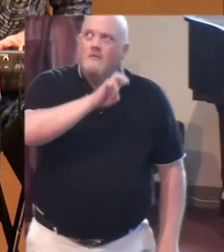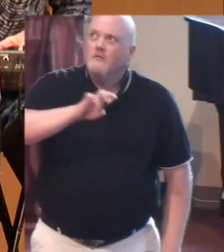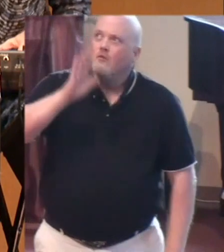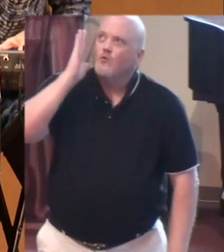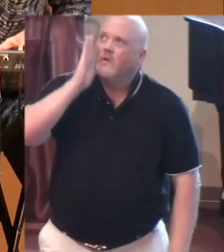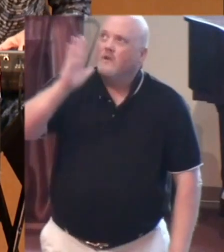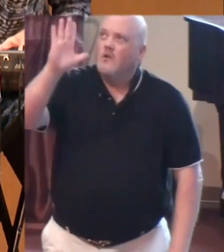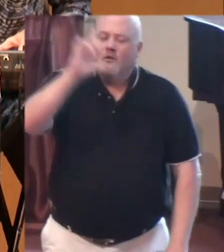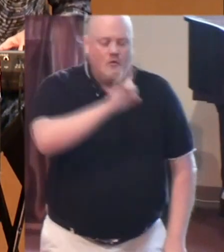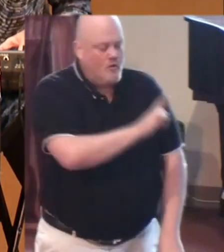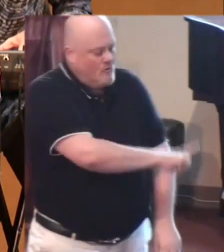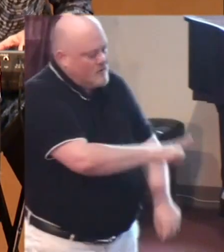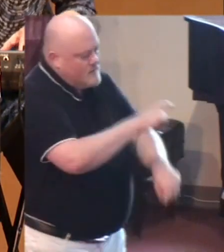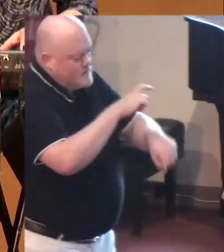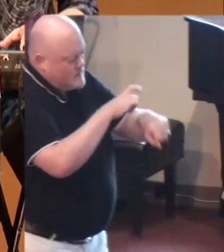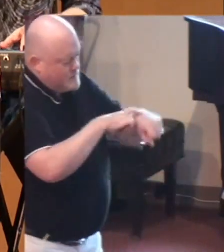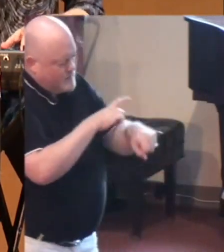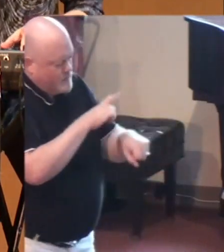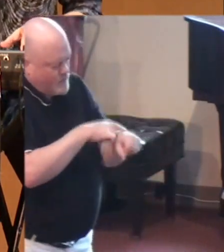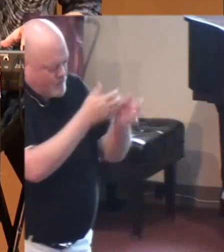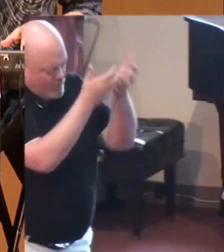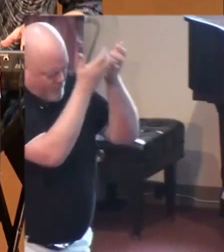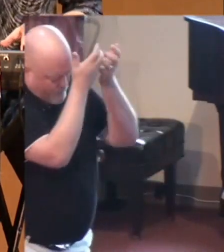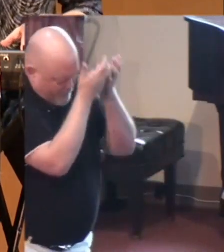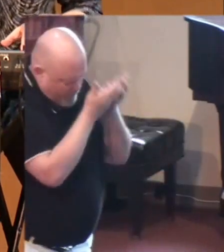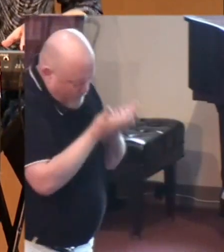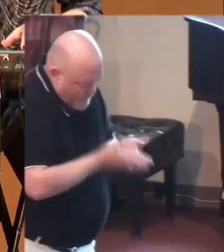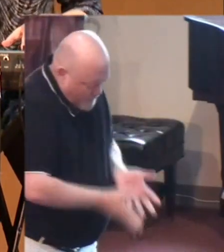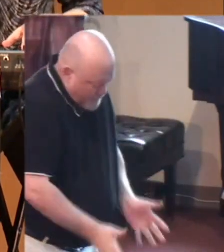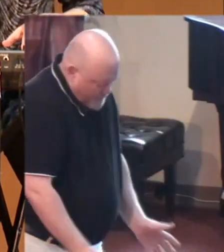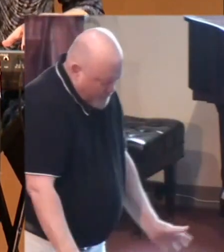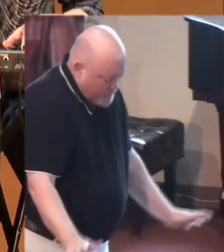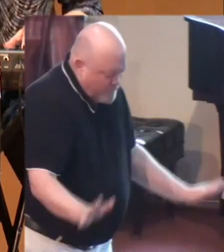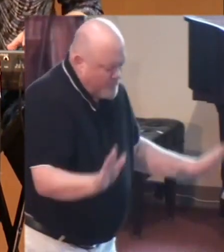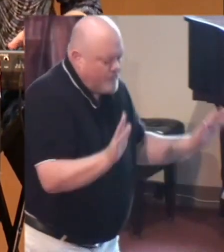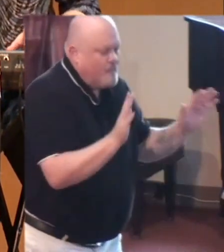when her time here is through.